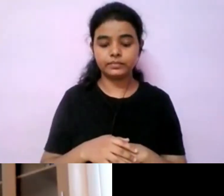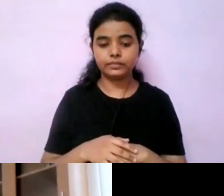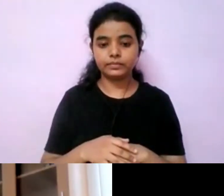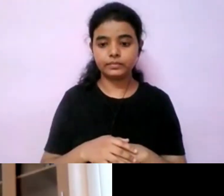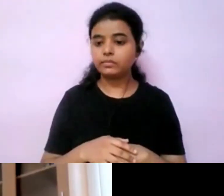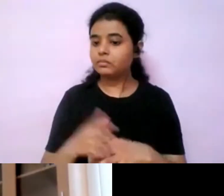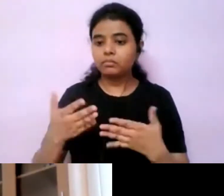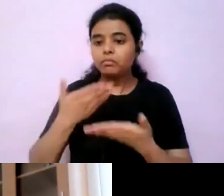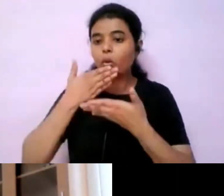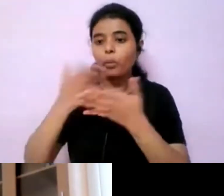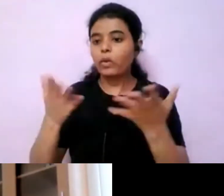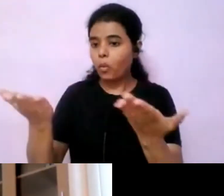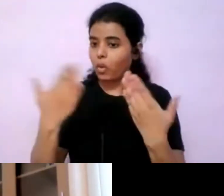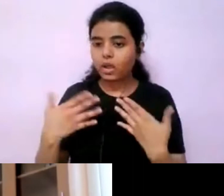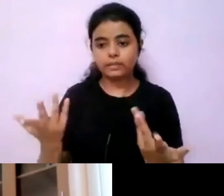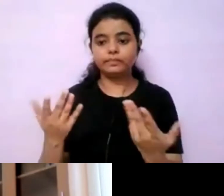for questions.